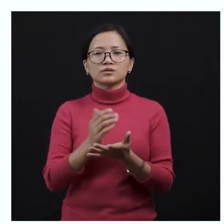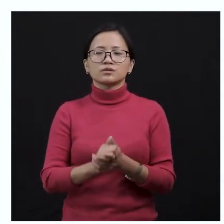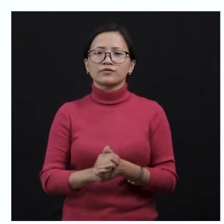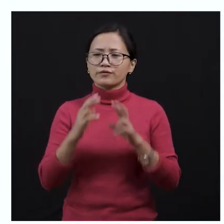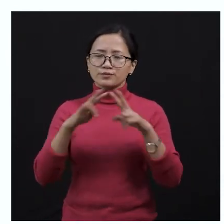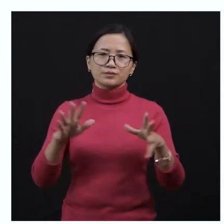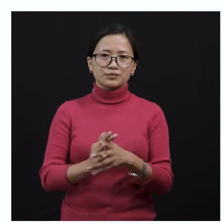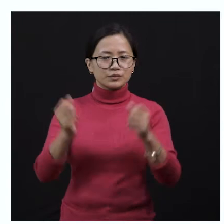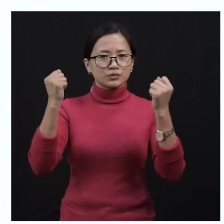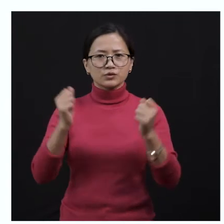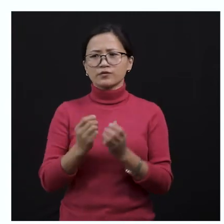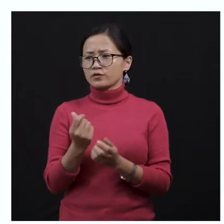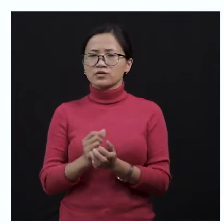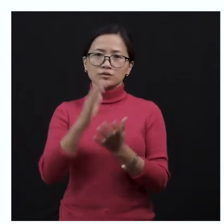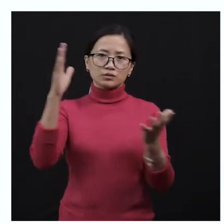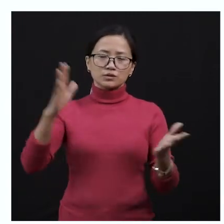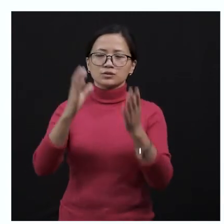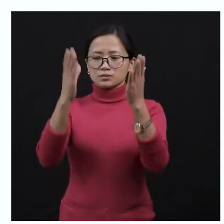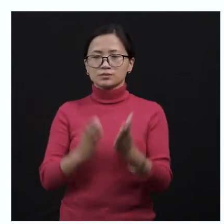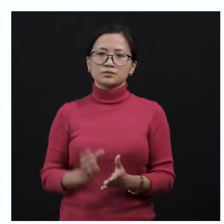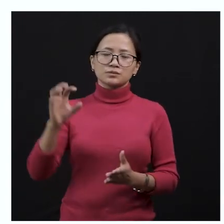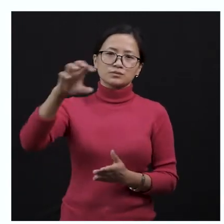very strong, very rich country.